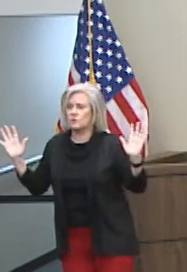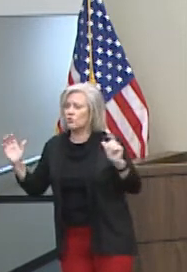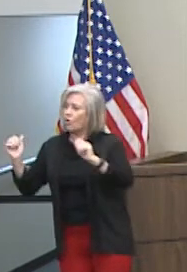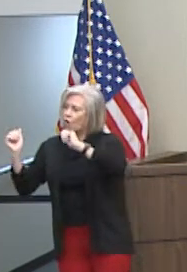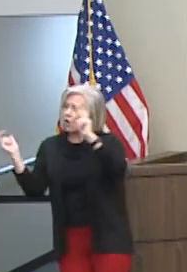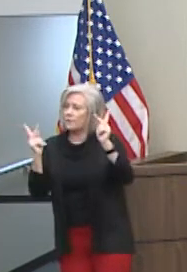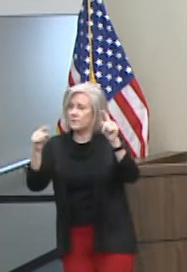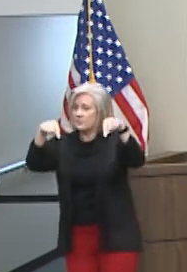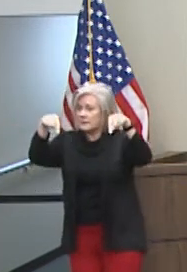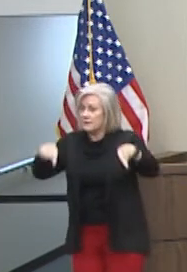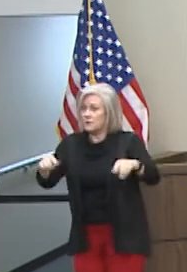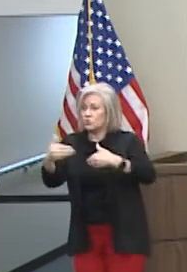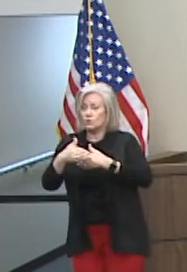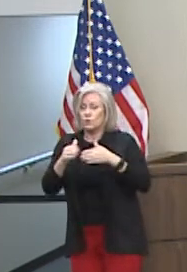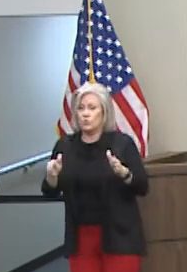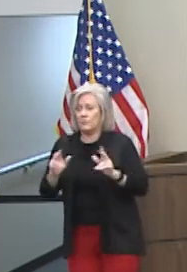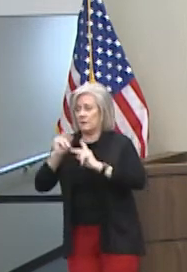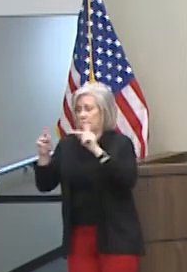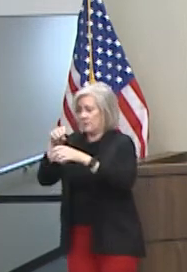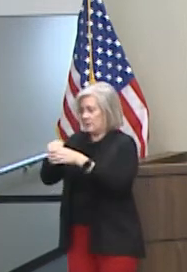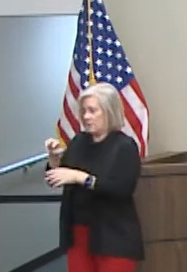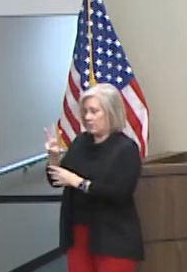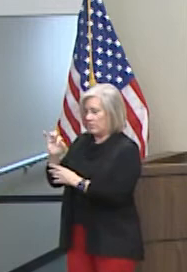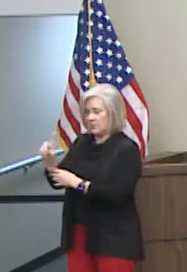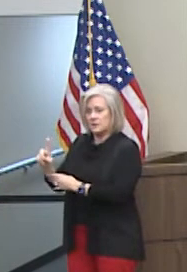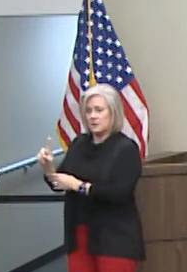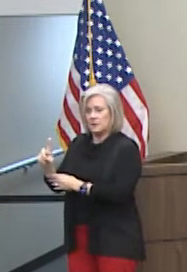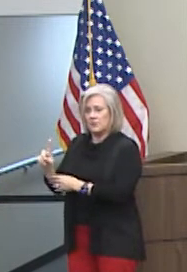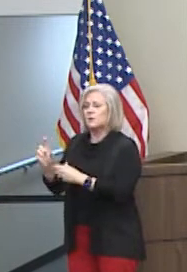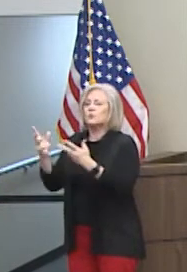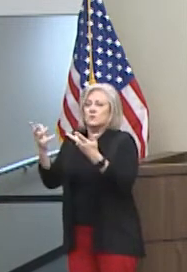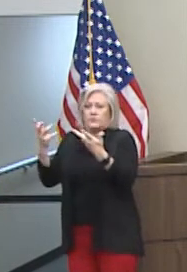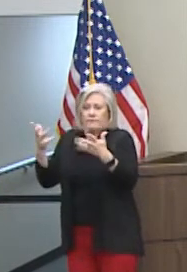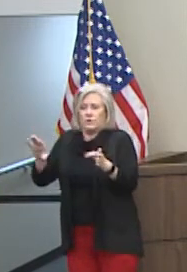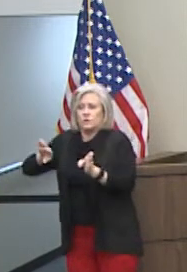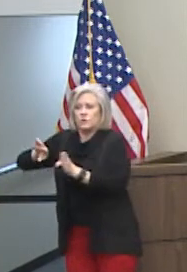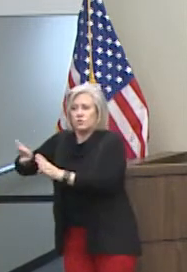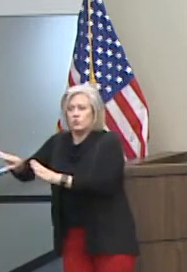Waco ISD to move forward to the next chapter.